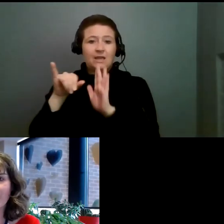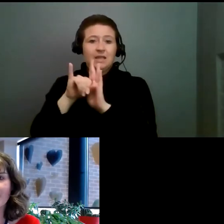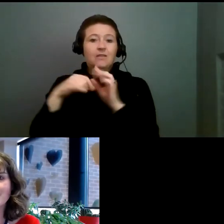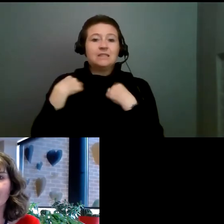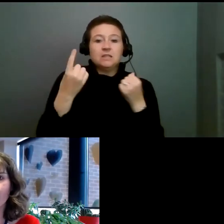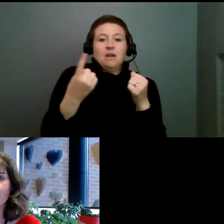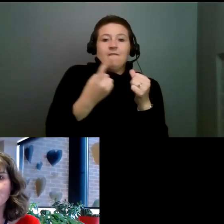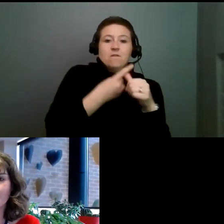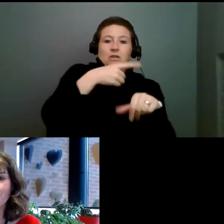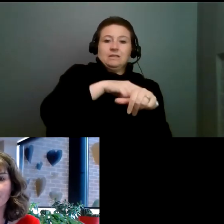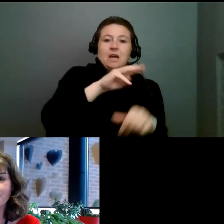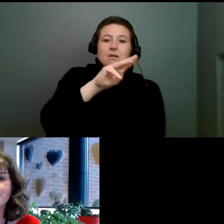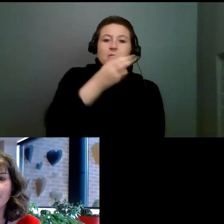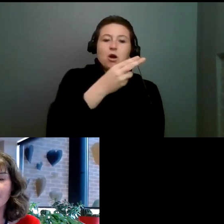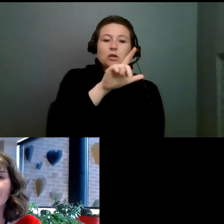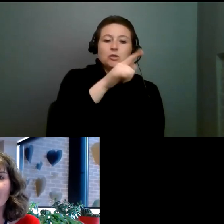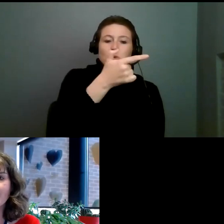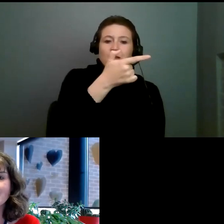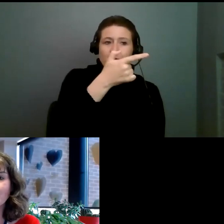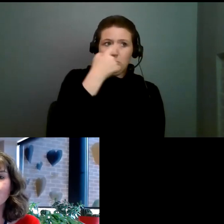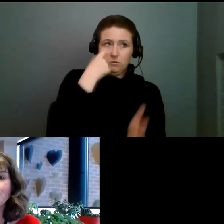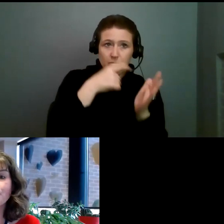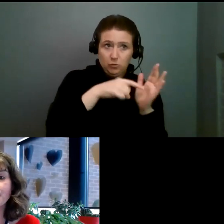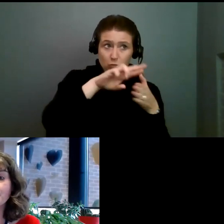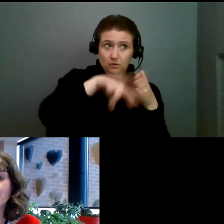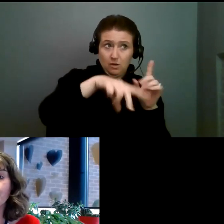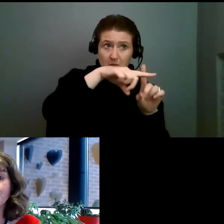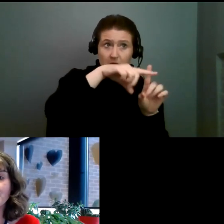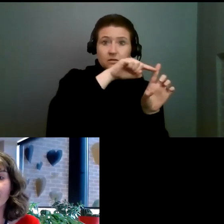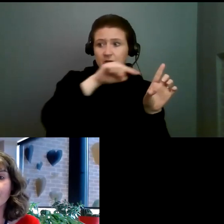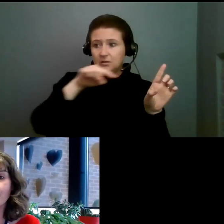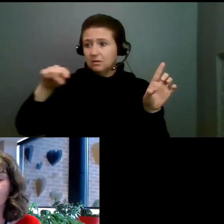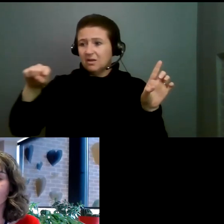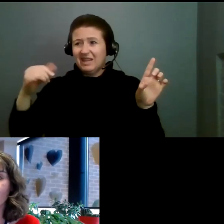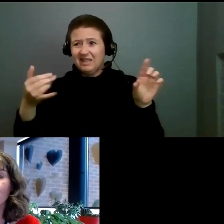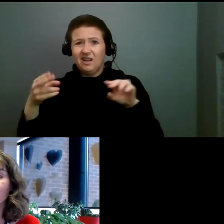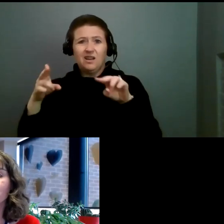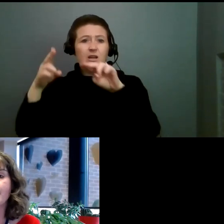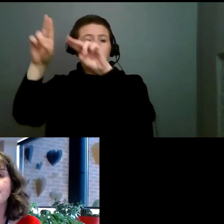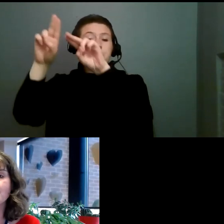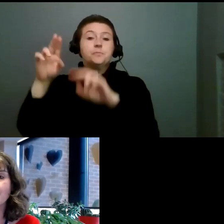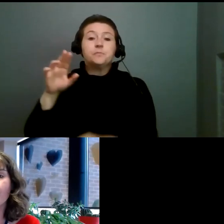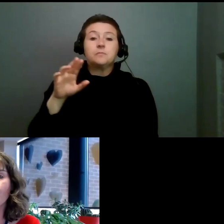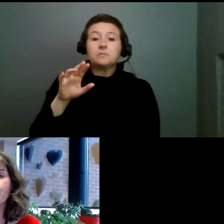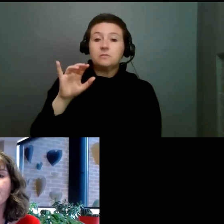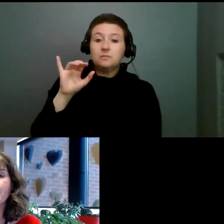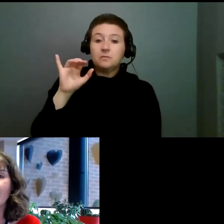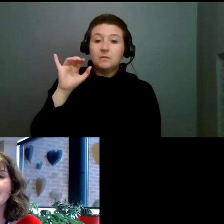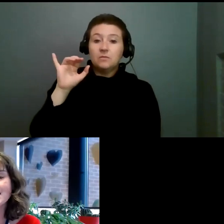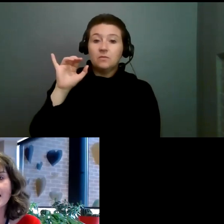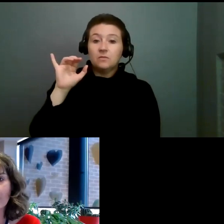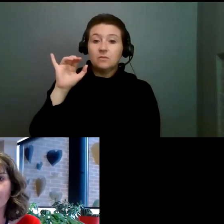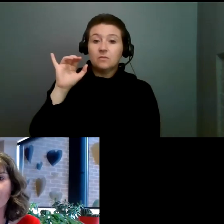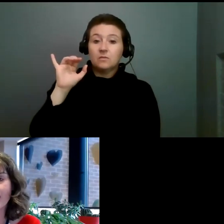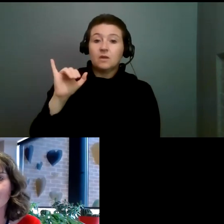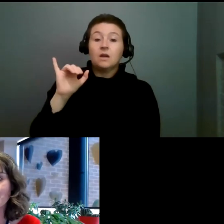positive case on March 21st, and is equal to 15% or equivalent to this of the cases